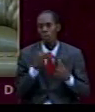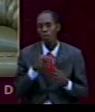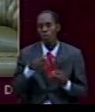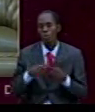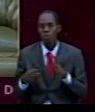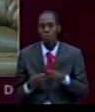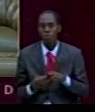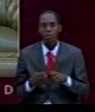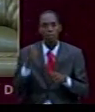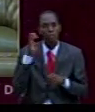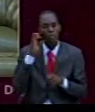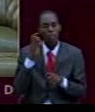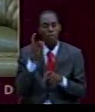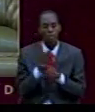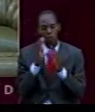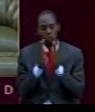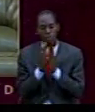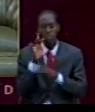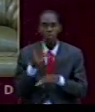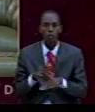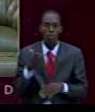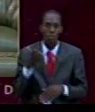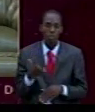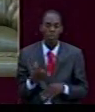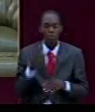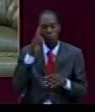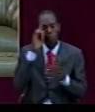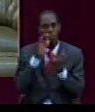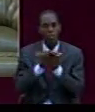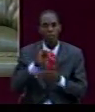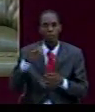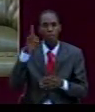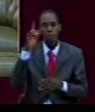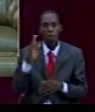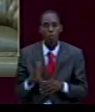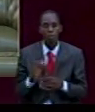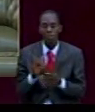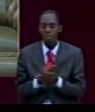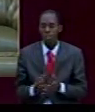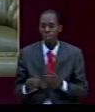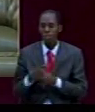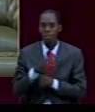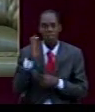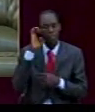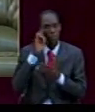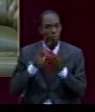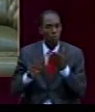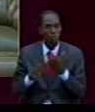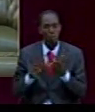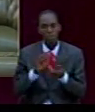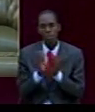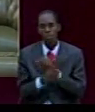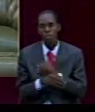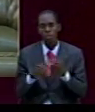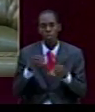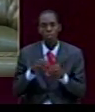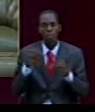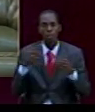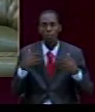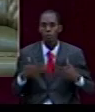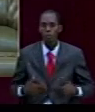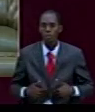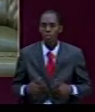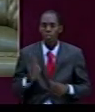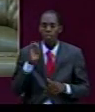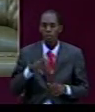just prayed and laid my hands there, believing God. That day I noticed a change in my body because I just felt a